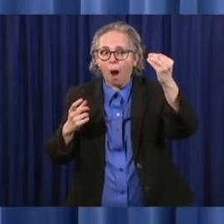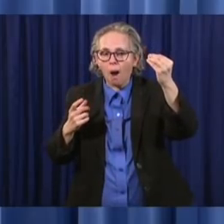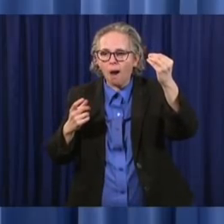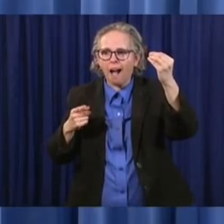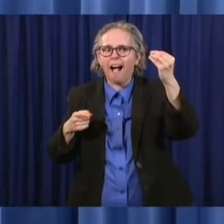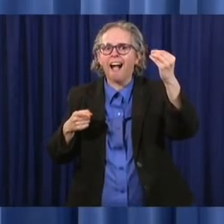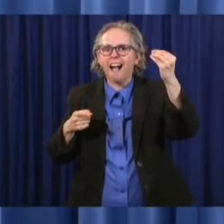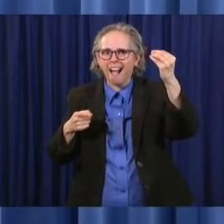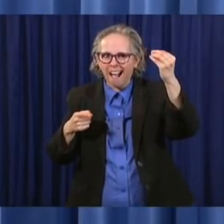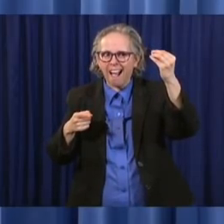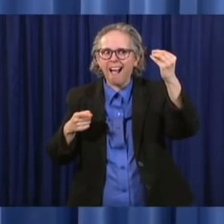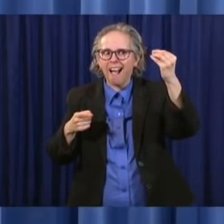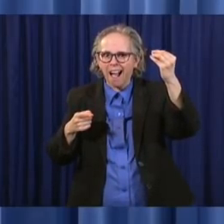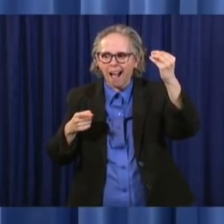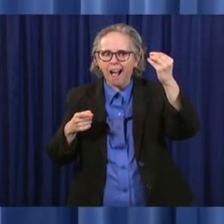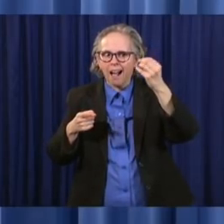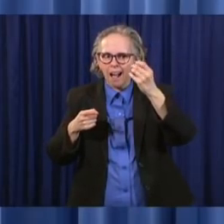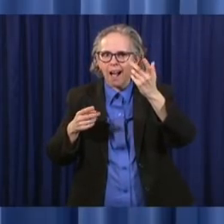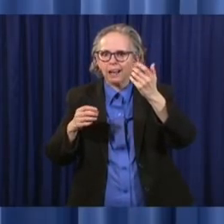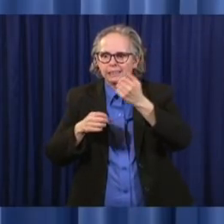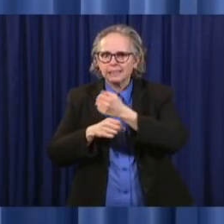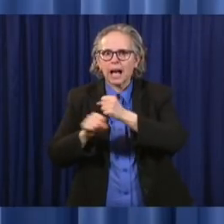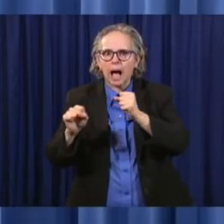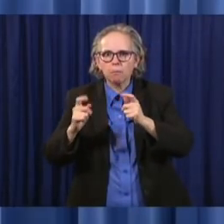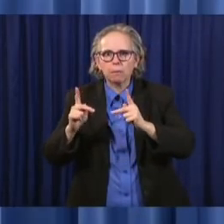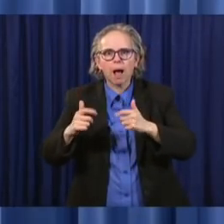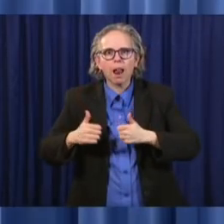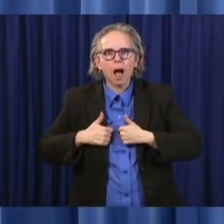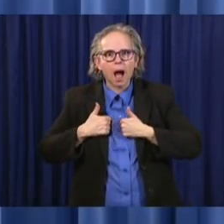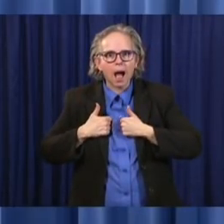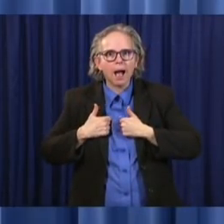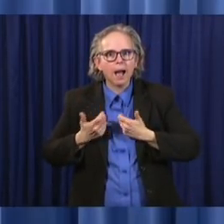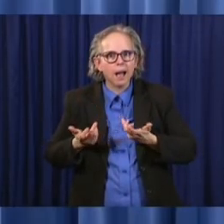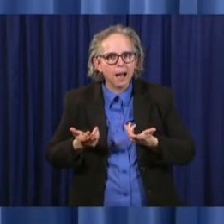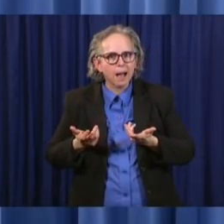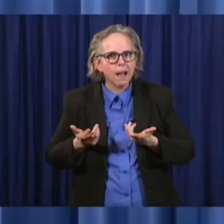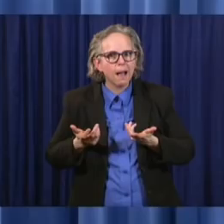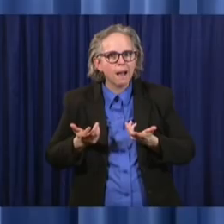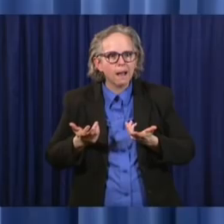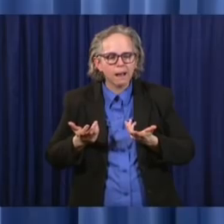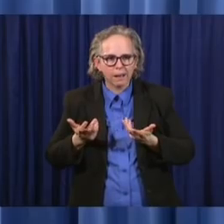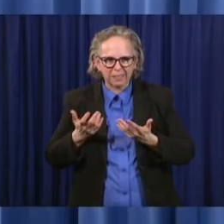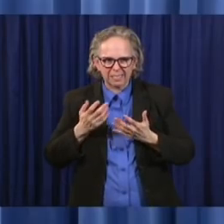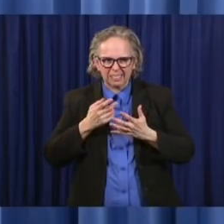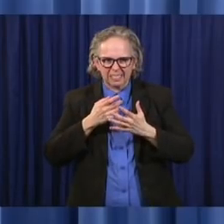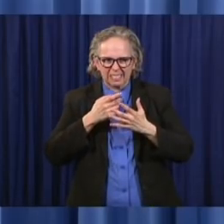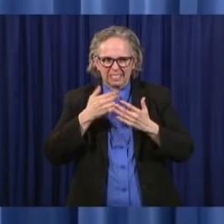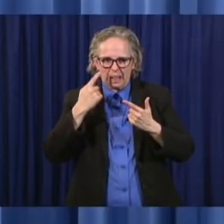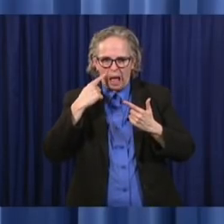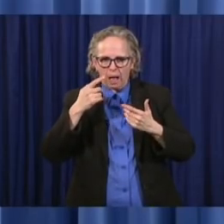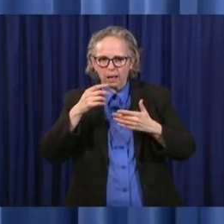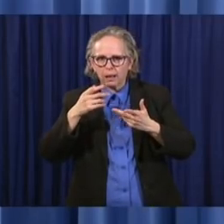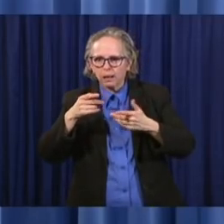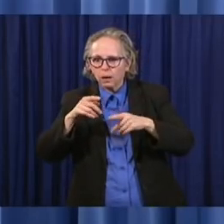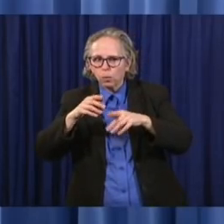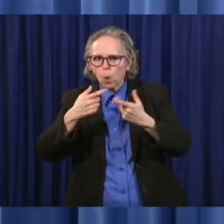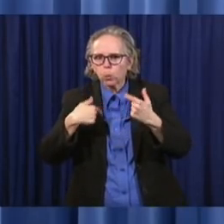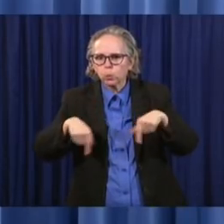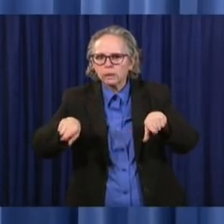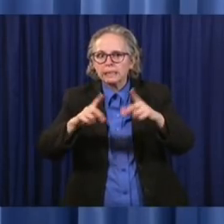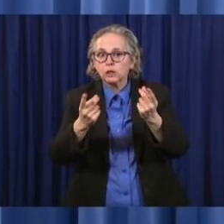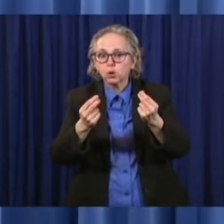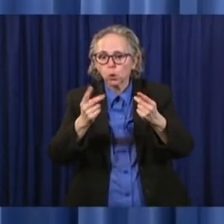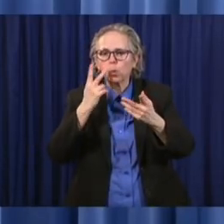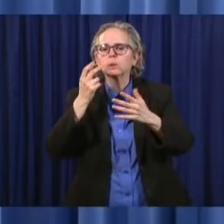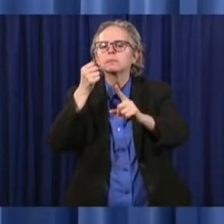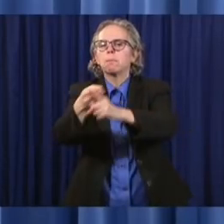that's going to save lives. So much of this is in our hands. I don't think anyone, or not